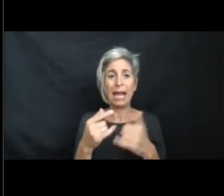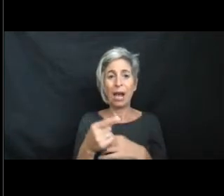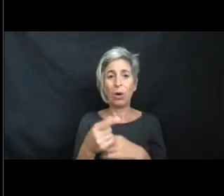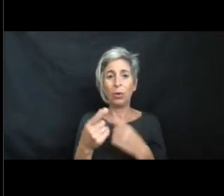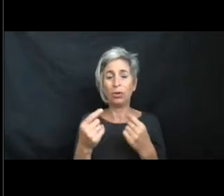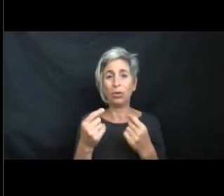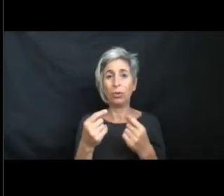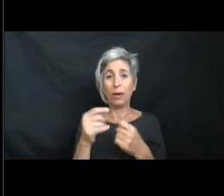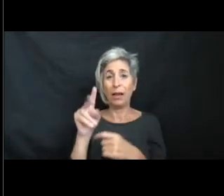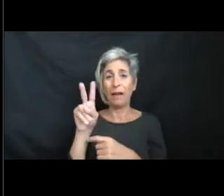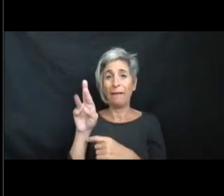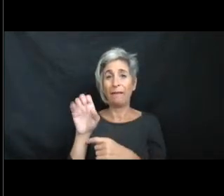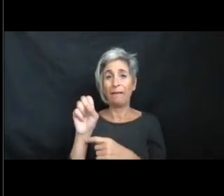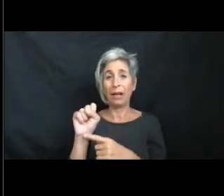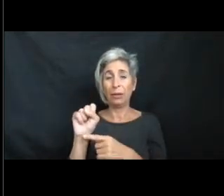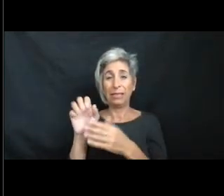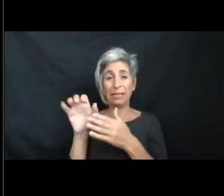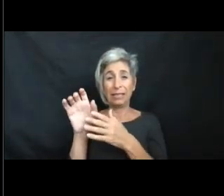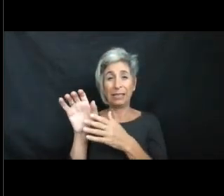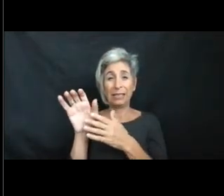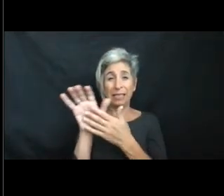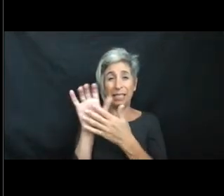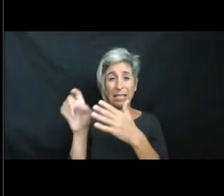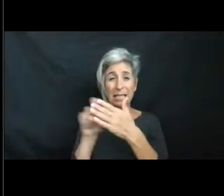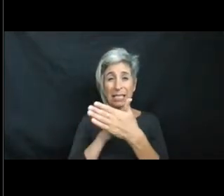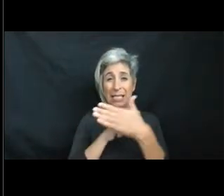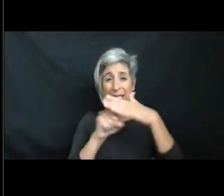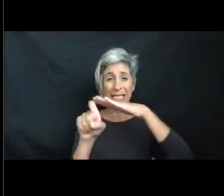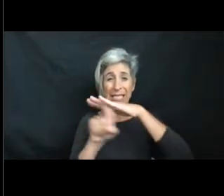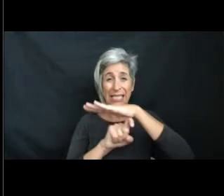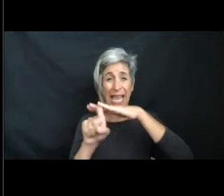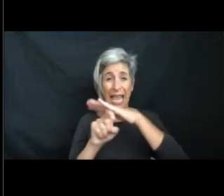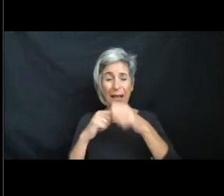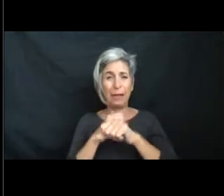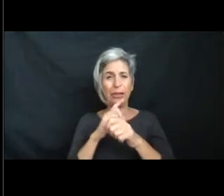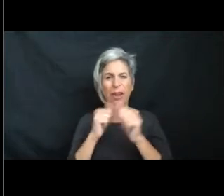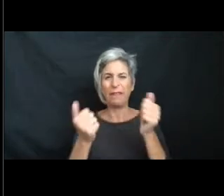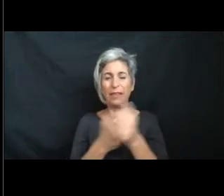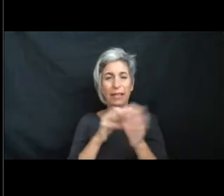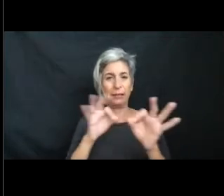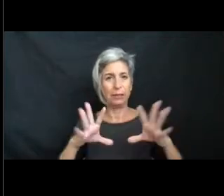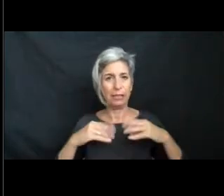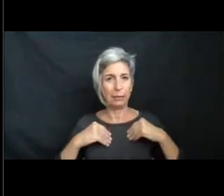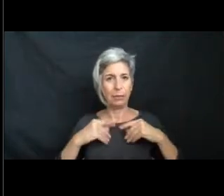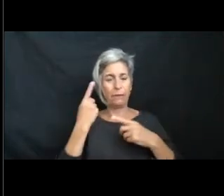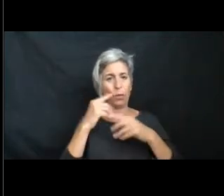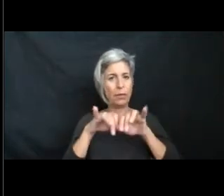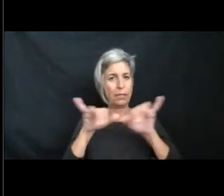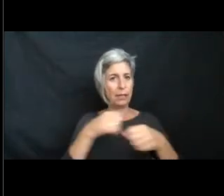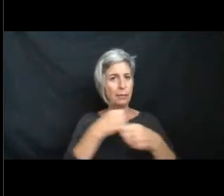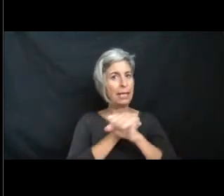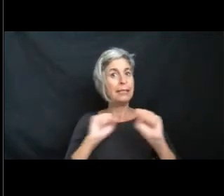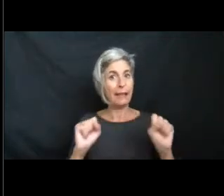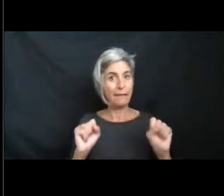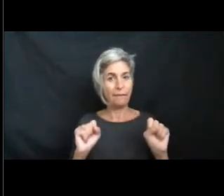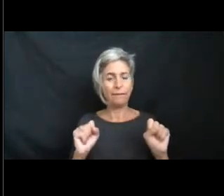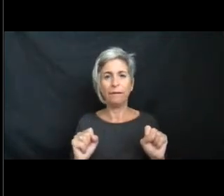virus scan on the files to make sure that everything's good into the system. So we need to wait for these green check marks over here on this left-hand side.